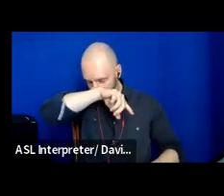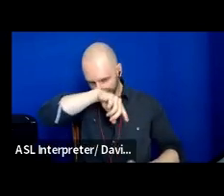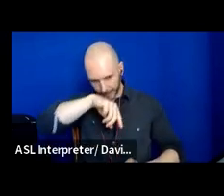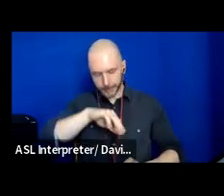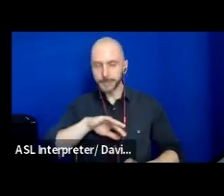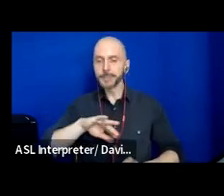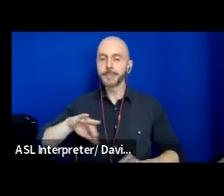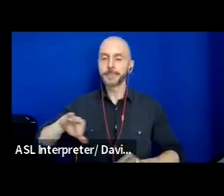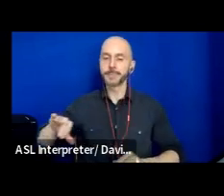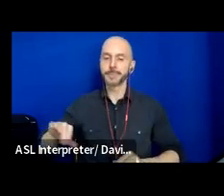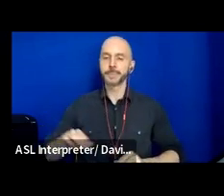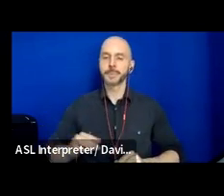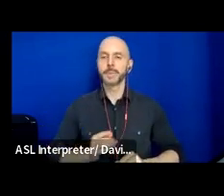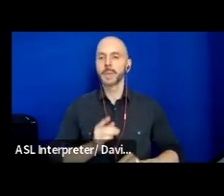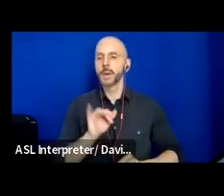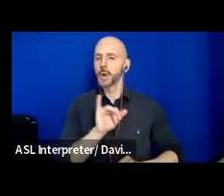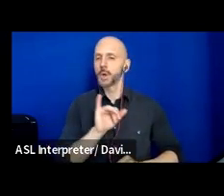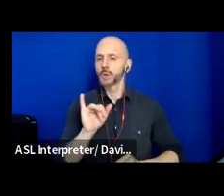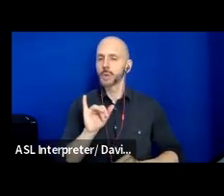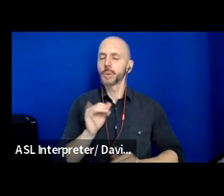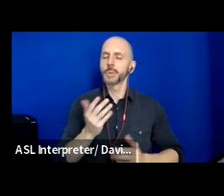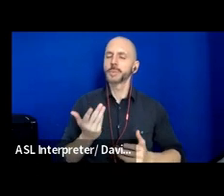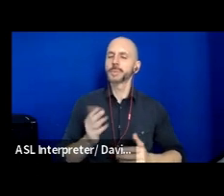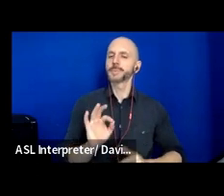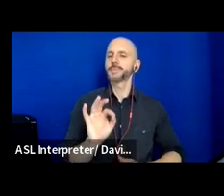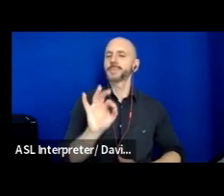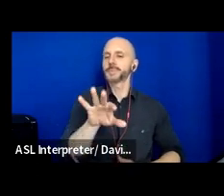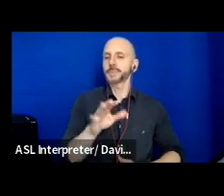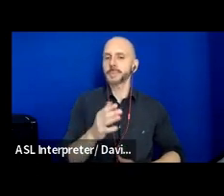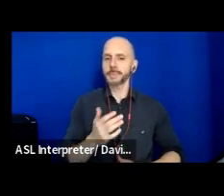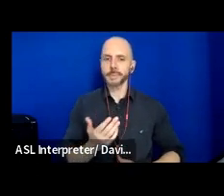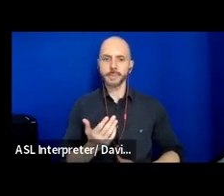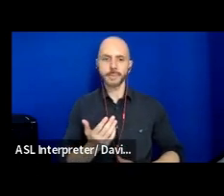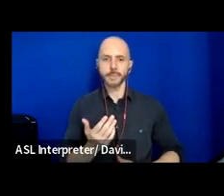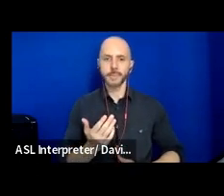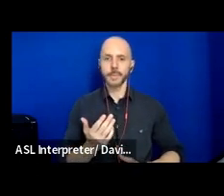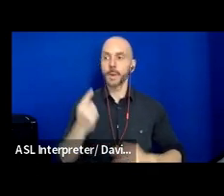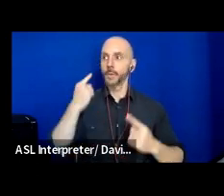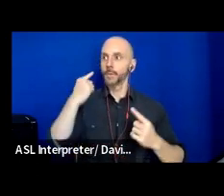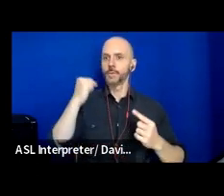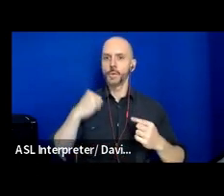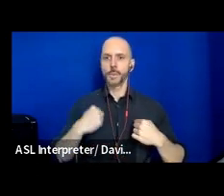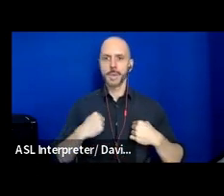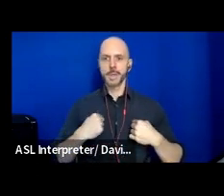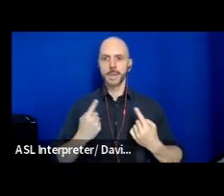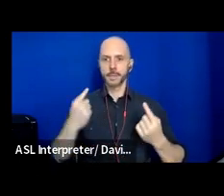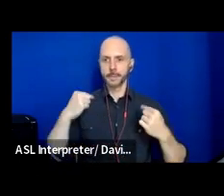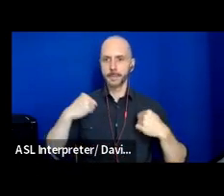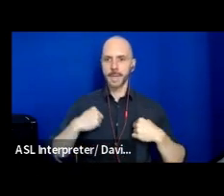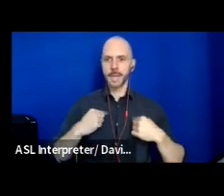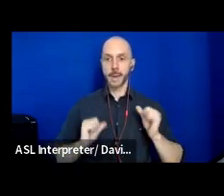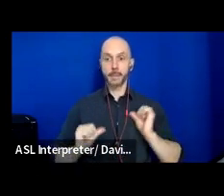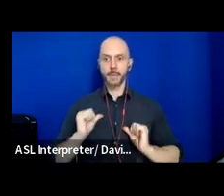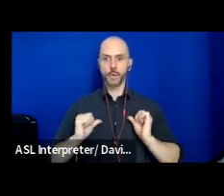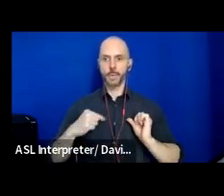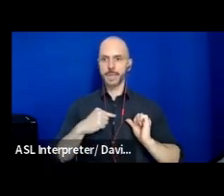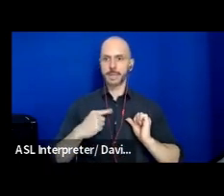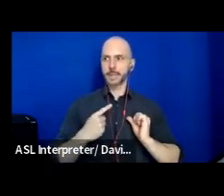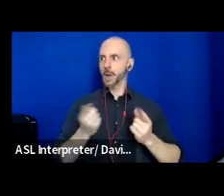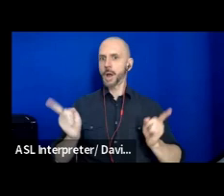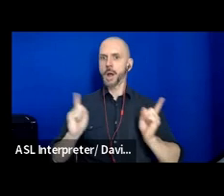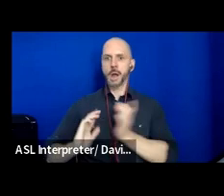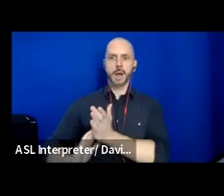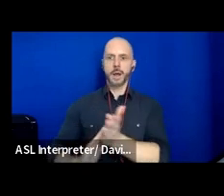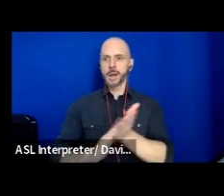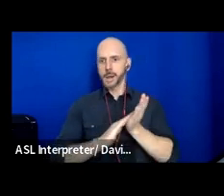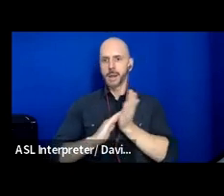for getting at good performance, right? What is the model for what it means to, inspire those performances or create a